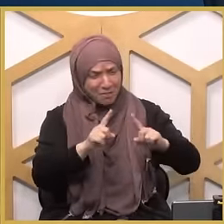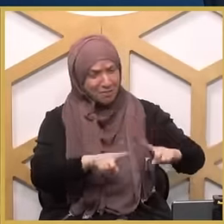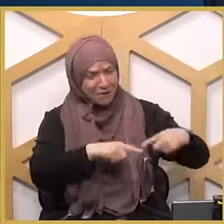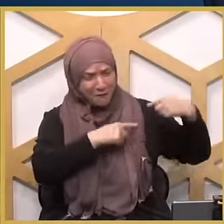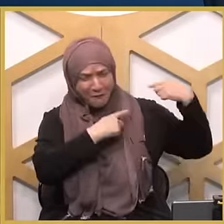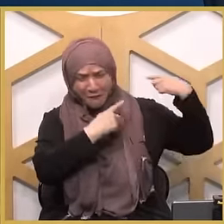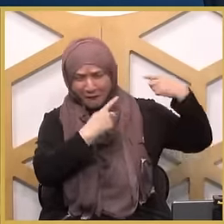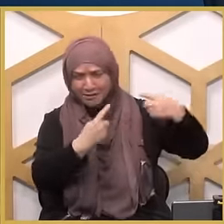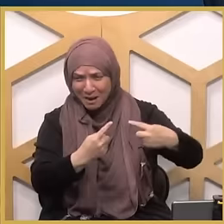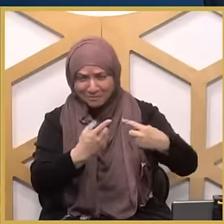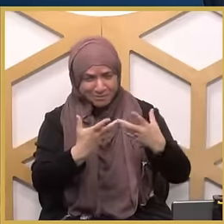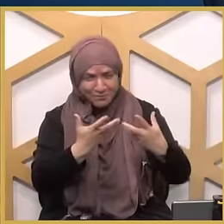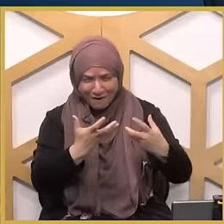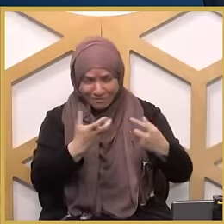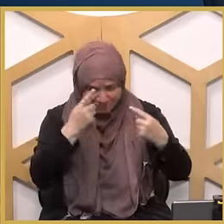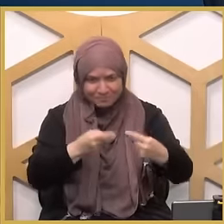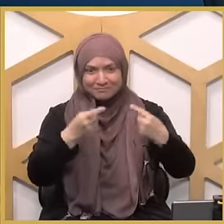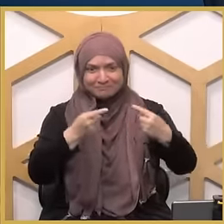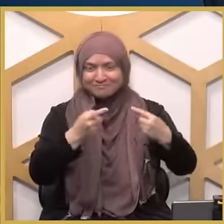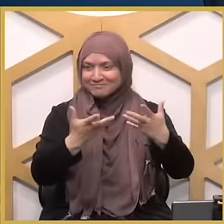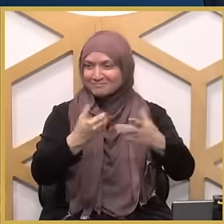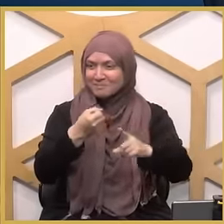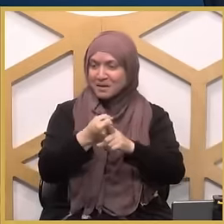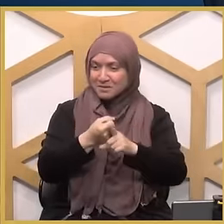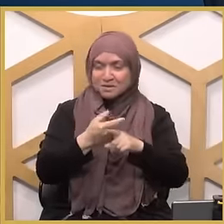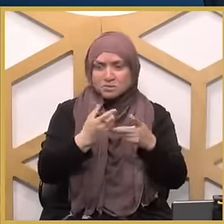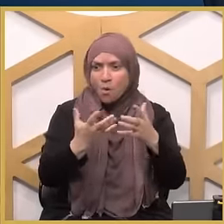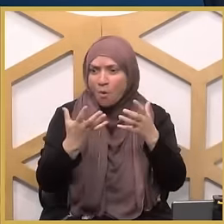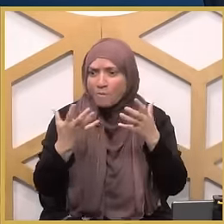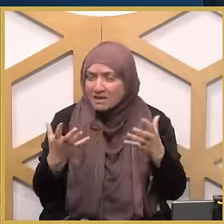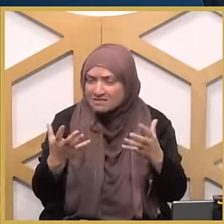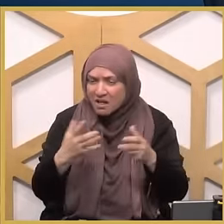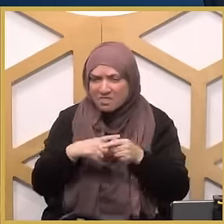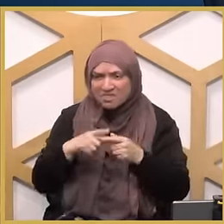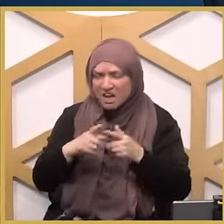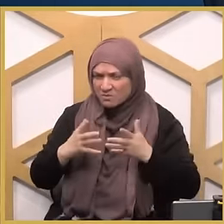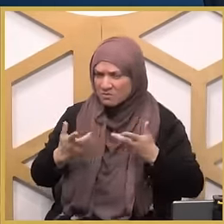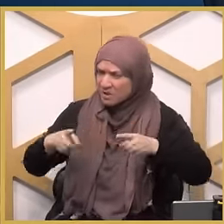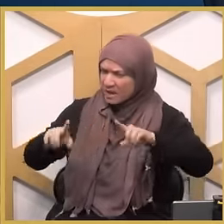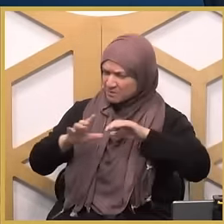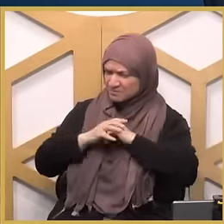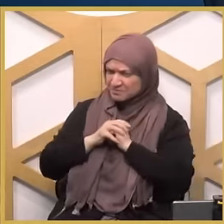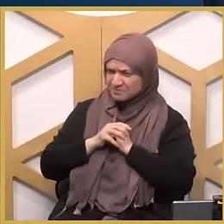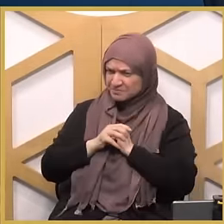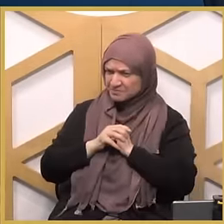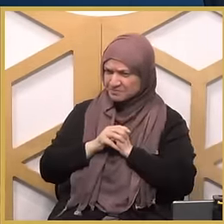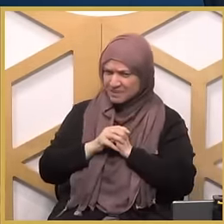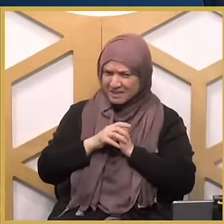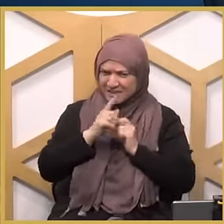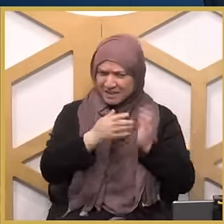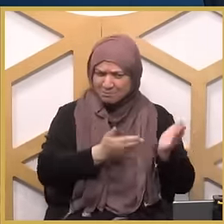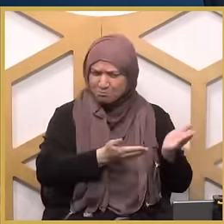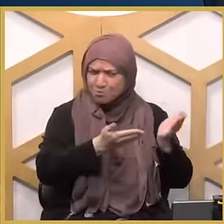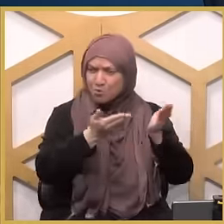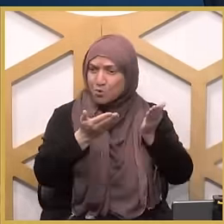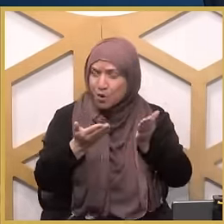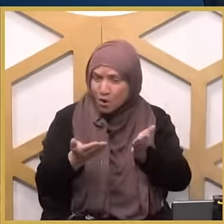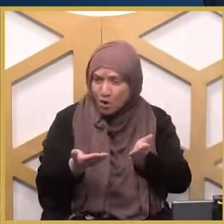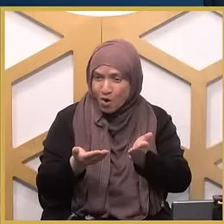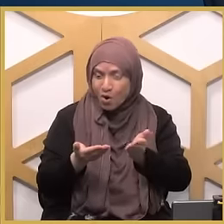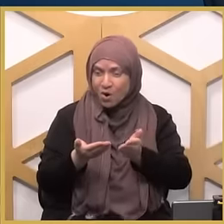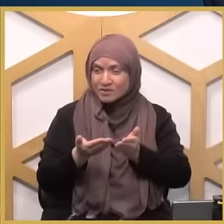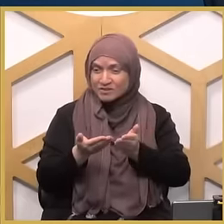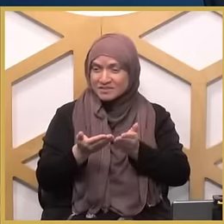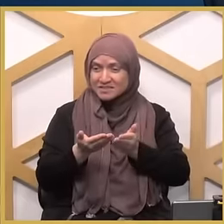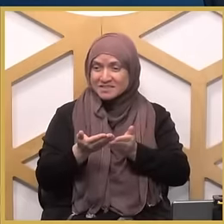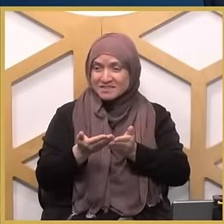down there in the desert. As he was leaving, his wife telling him, Ya Ibrahim, where are you leaving us? Is that what Allah is asking you to do? He goes, Allahumma na'am, yes, from Allah subhanahu